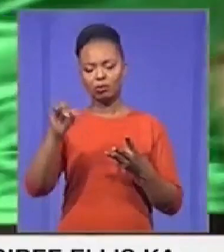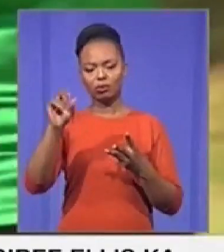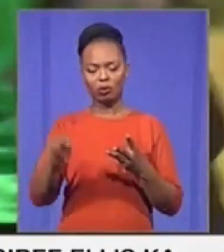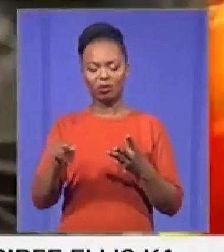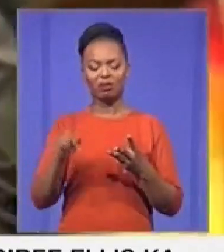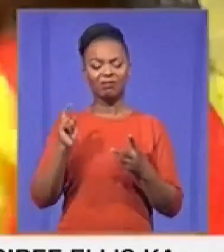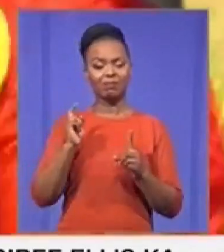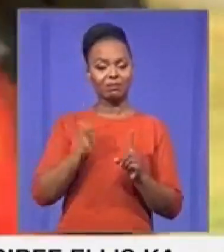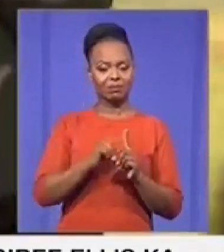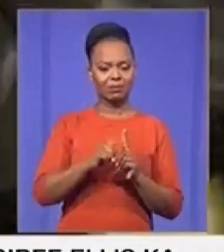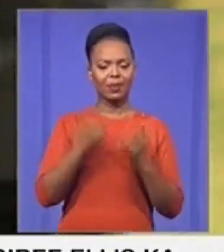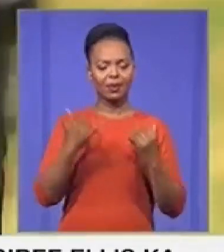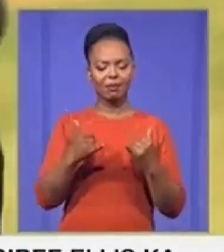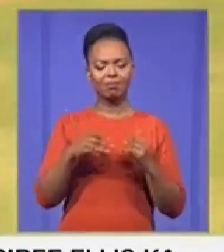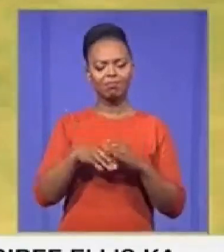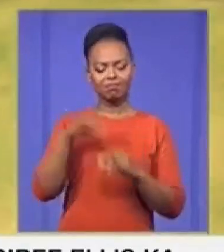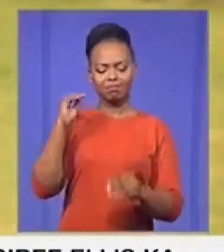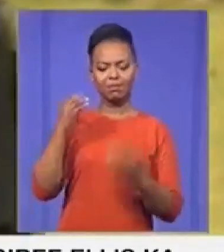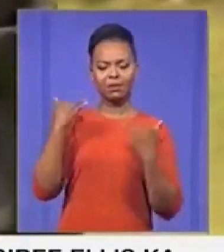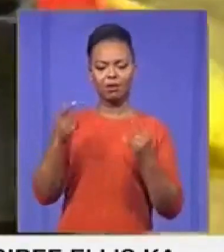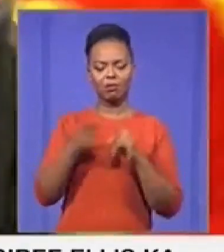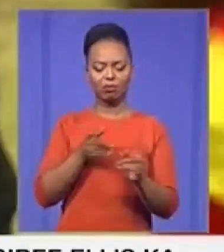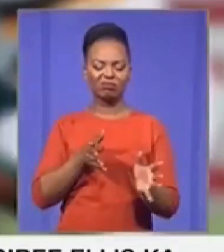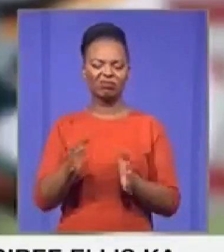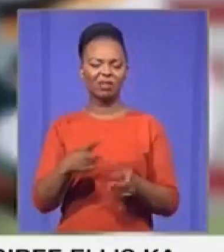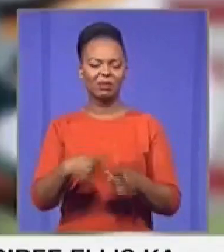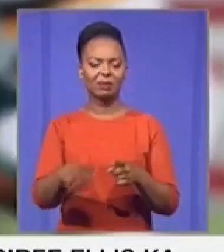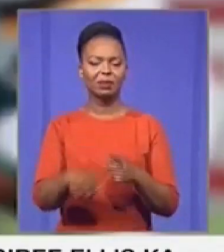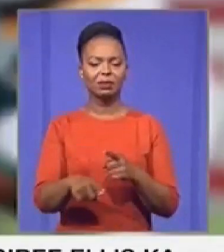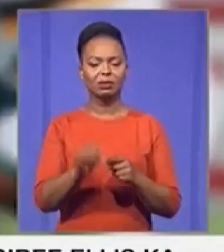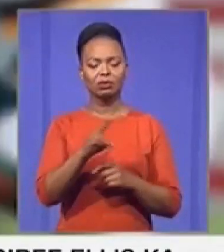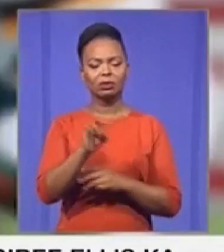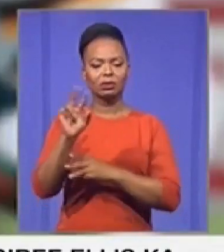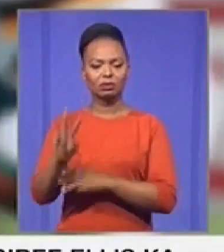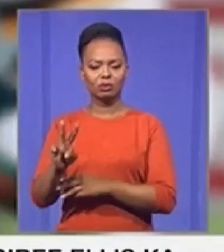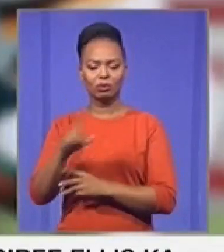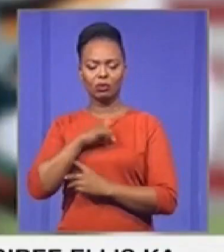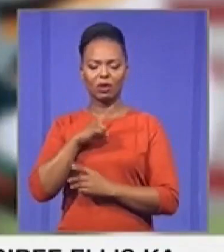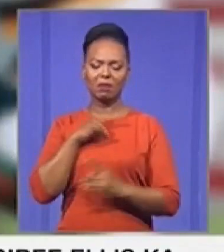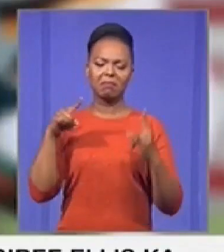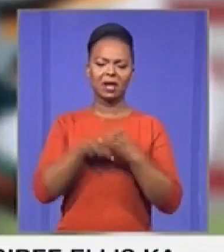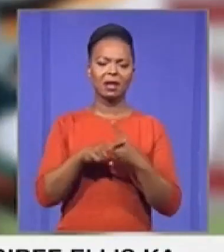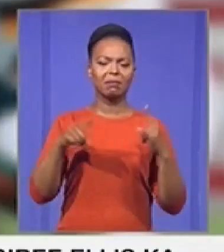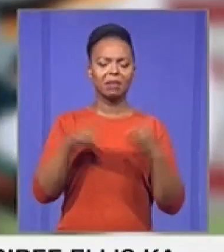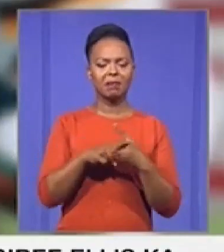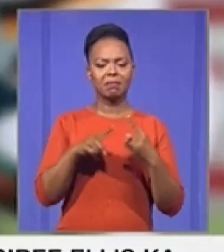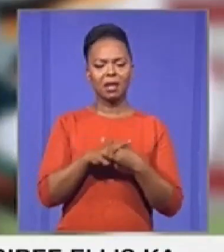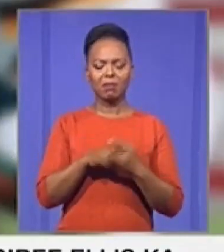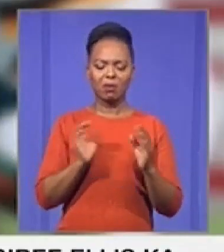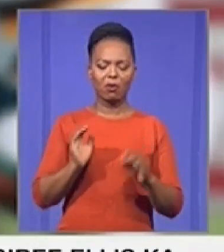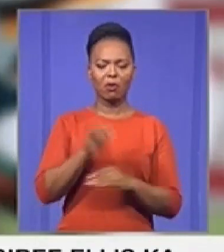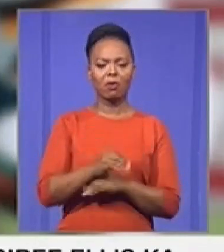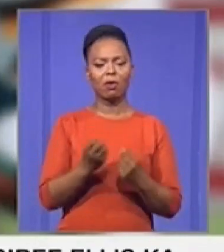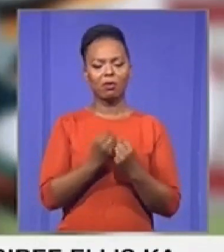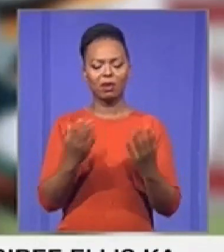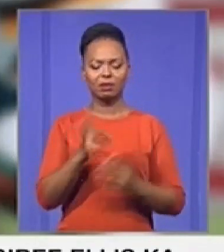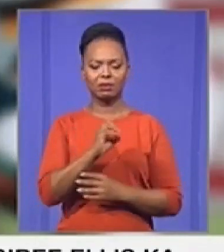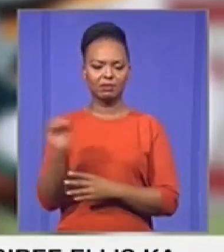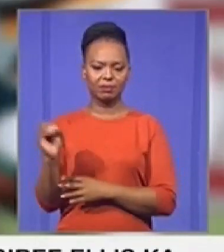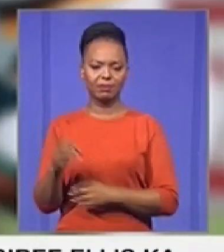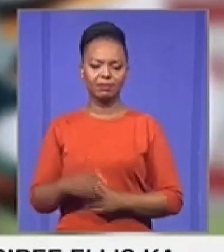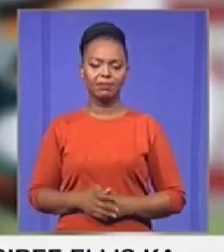raloka kgwele ya maoto ka ngwaga wa 2002 morago ga go nweša dino tšeo di fetago tše